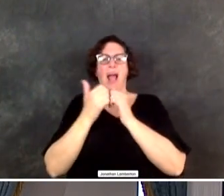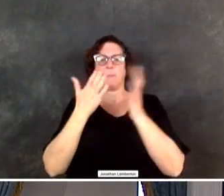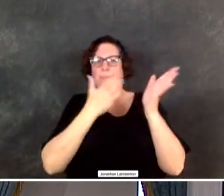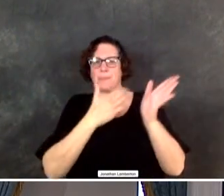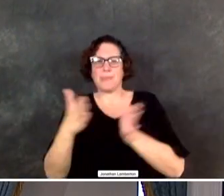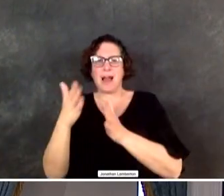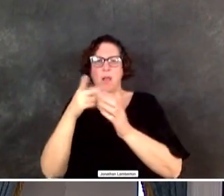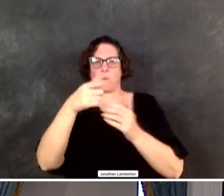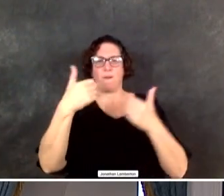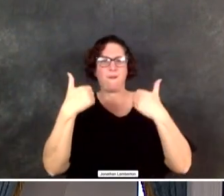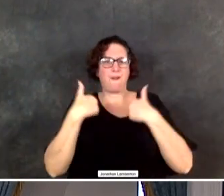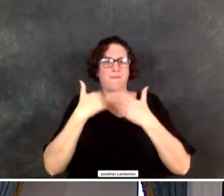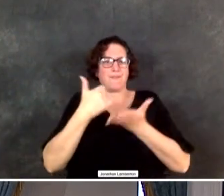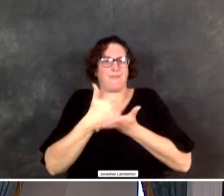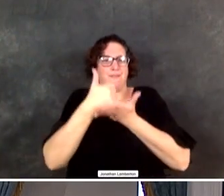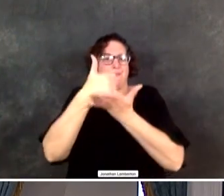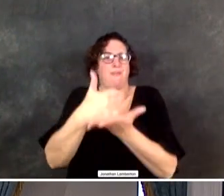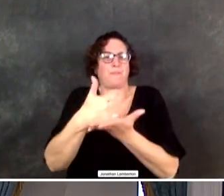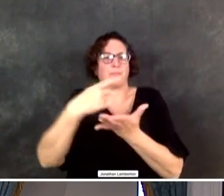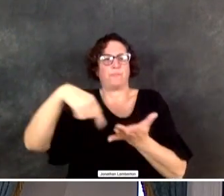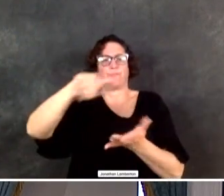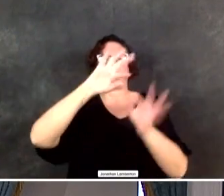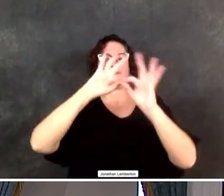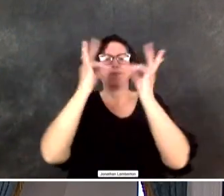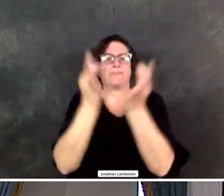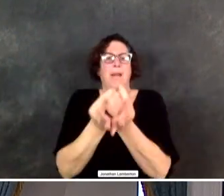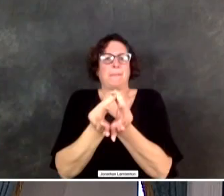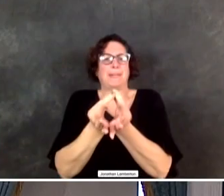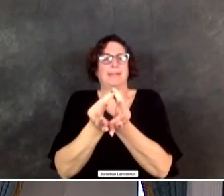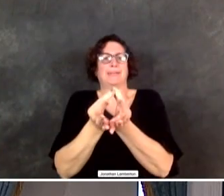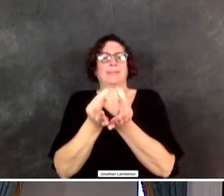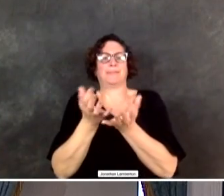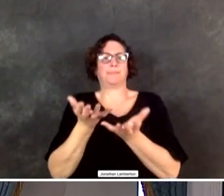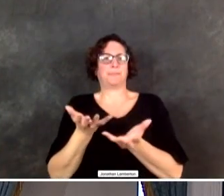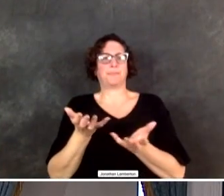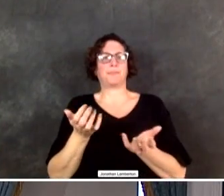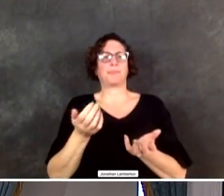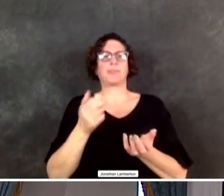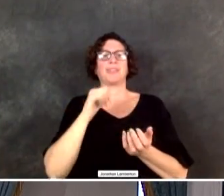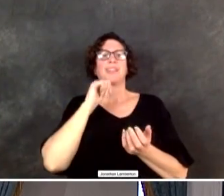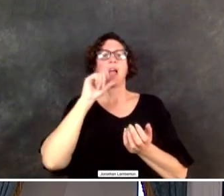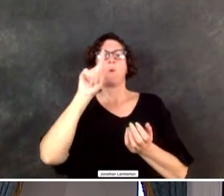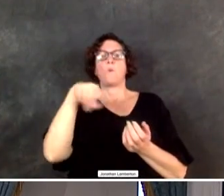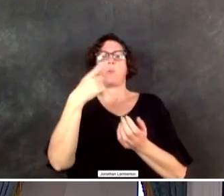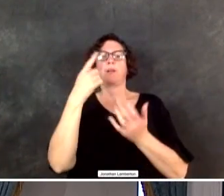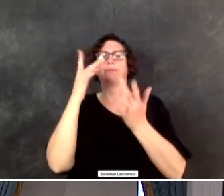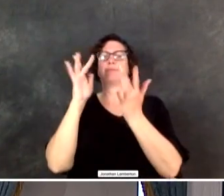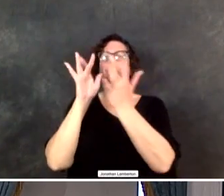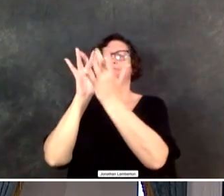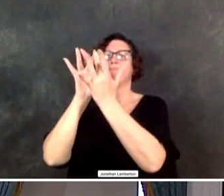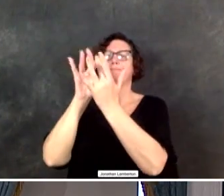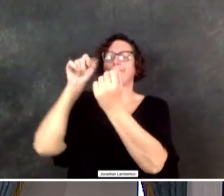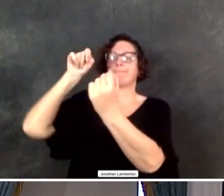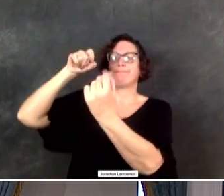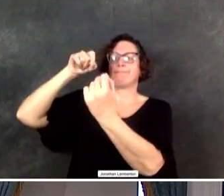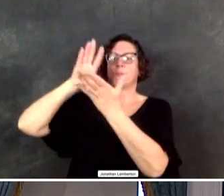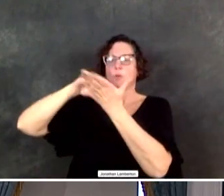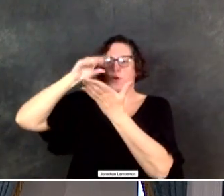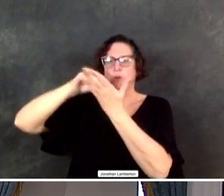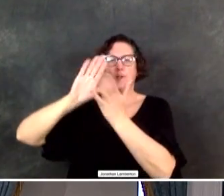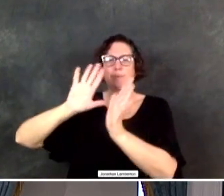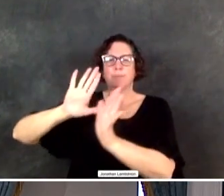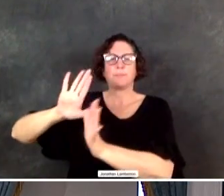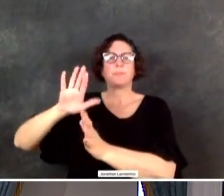will, beyond just looking at remote learning options and looking to bolster the academic support for students, can you speak